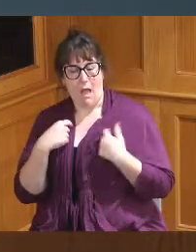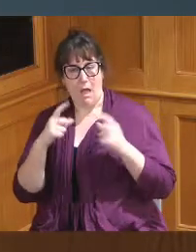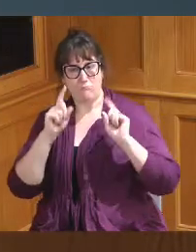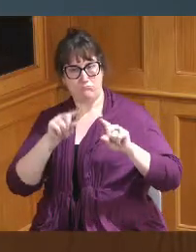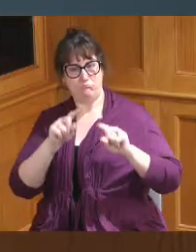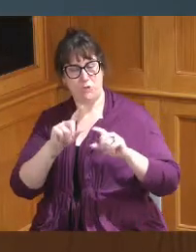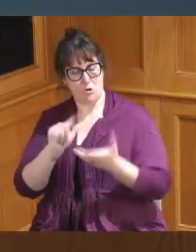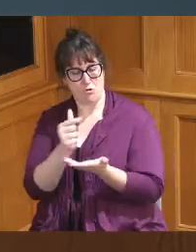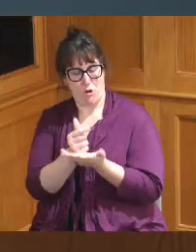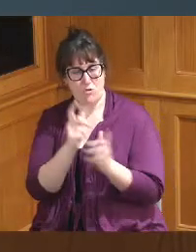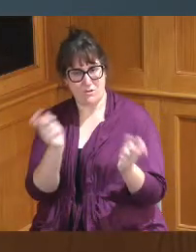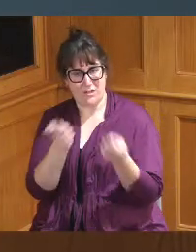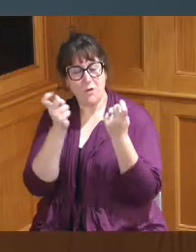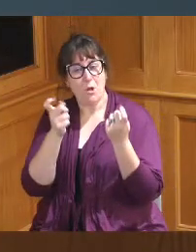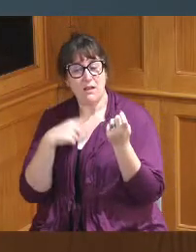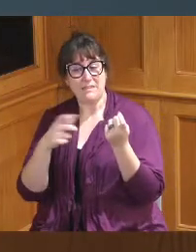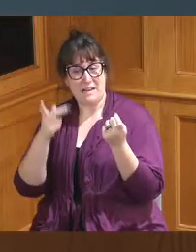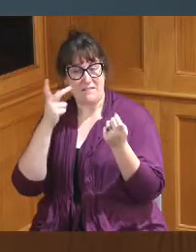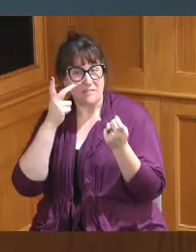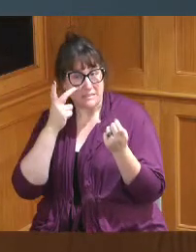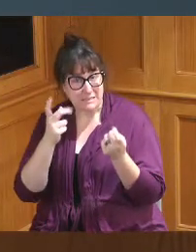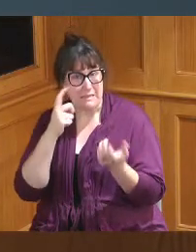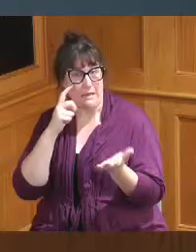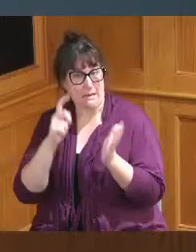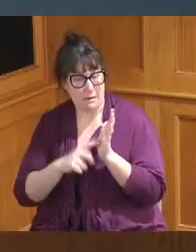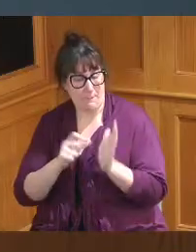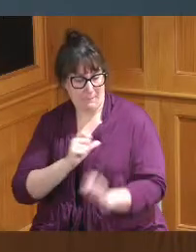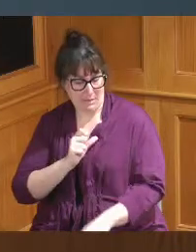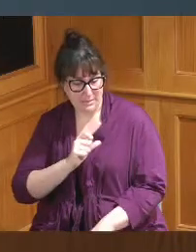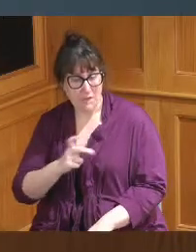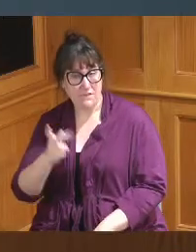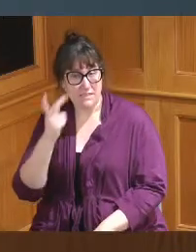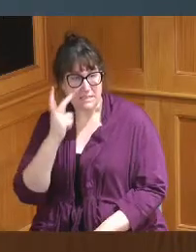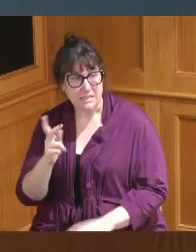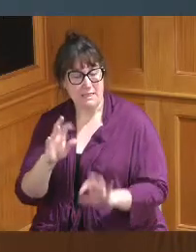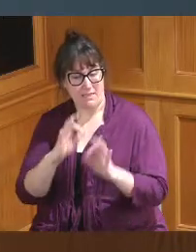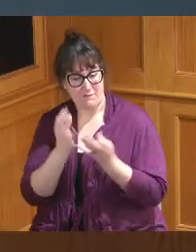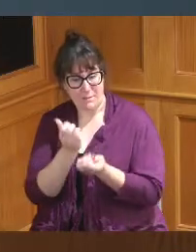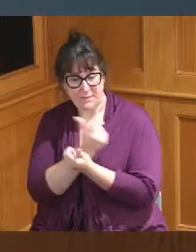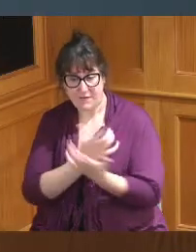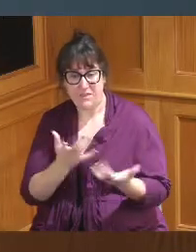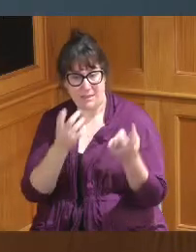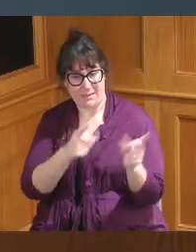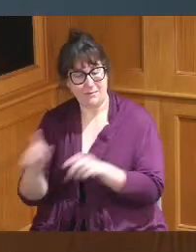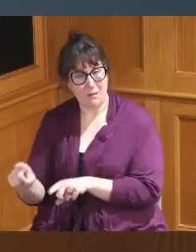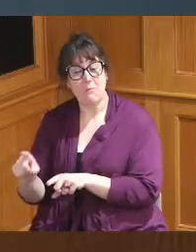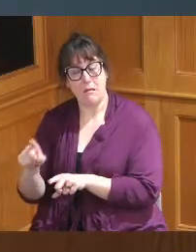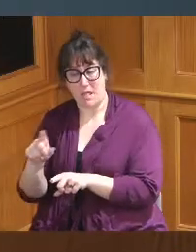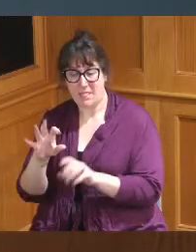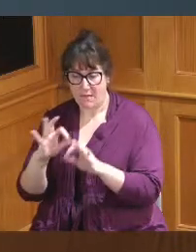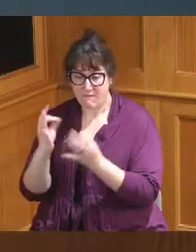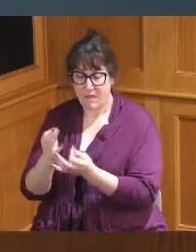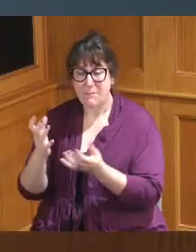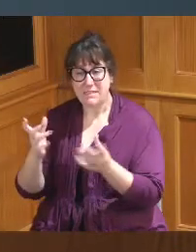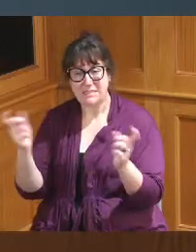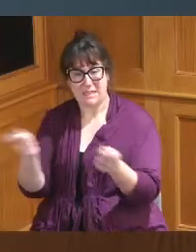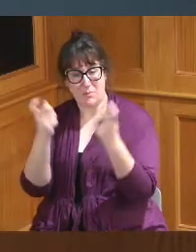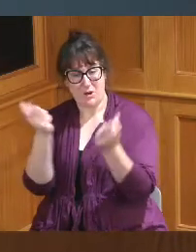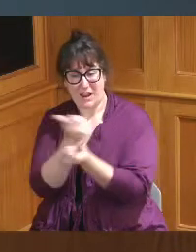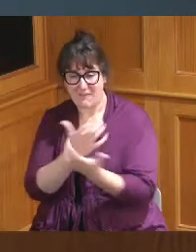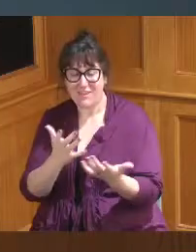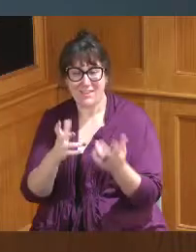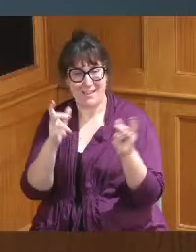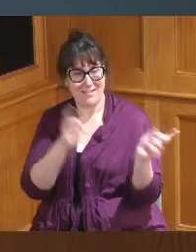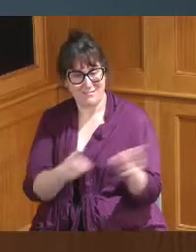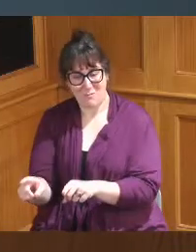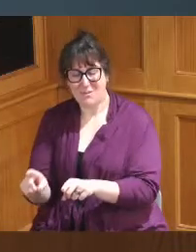the individuals that go through this program, not only for themselves, but for their families, because the families are there. They're celebrating the graduation. So thank you so